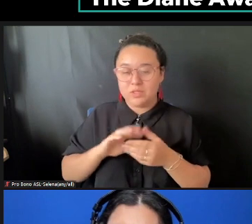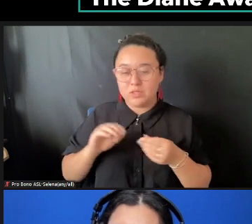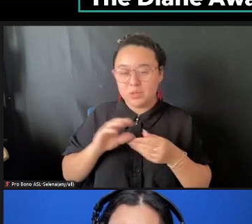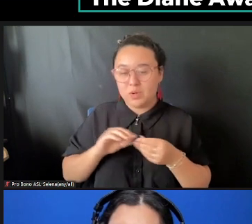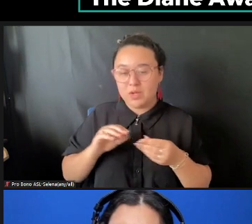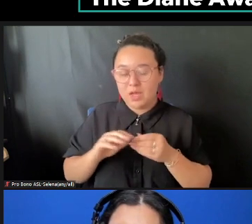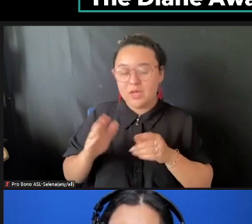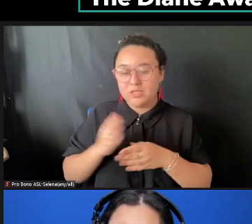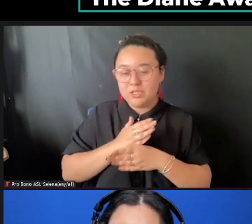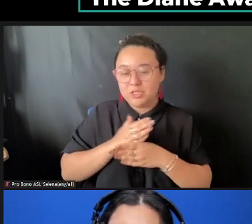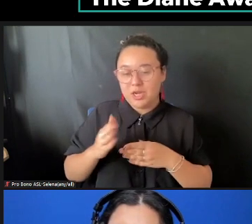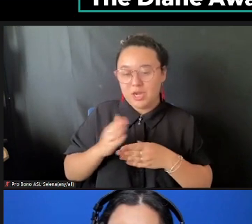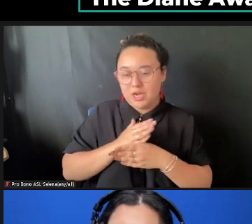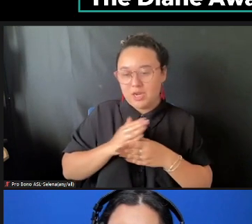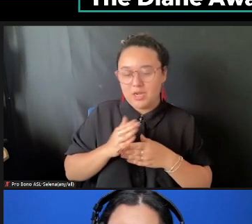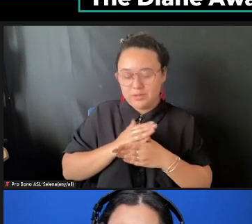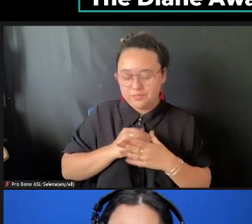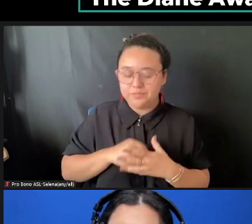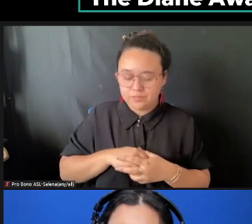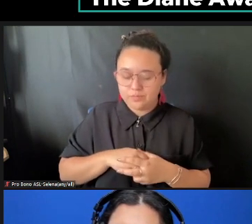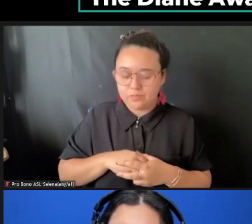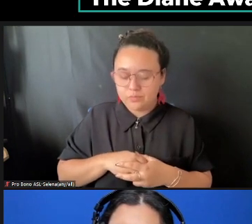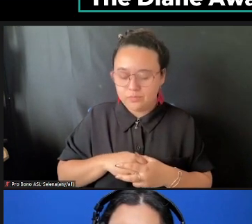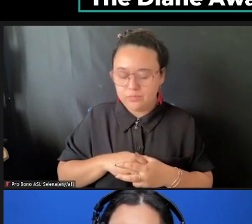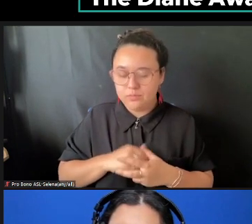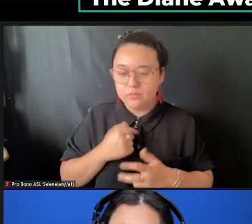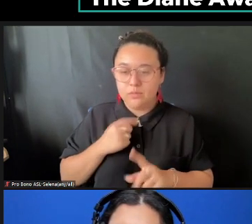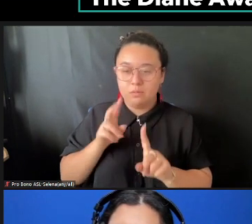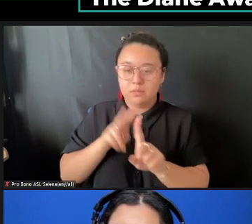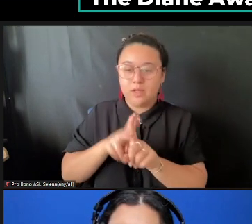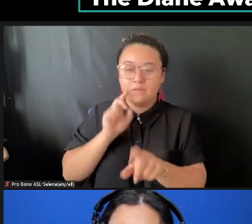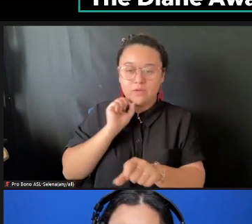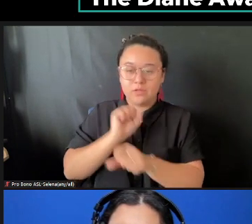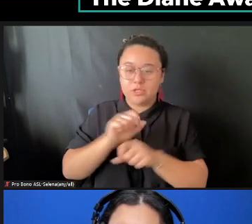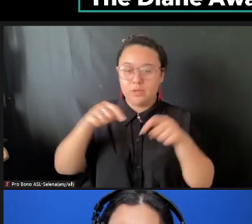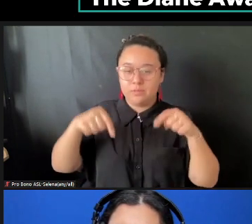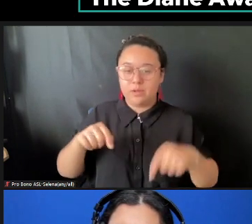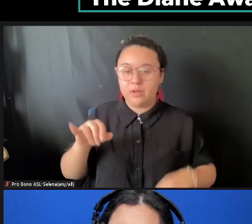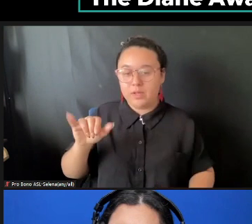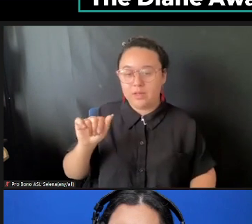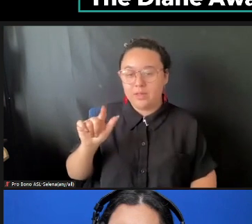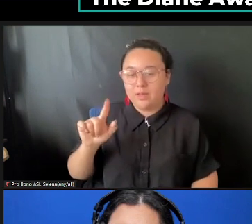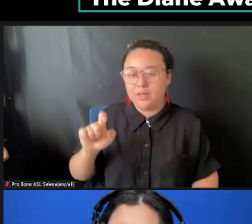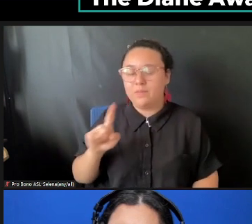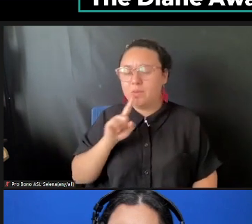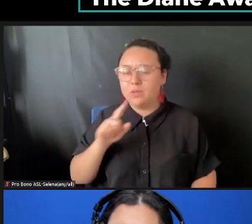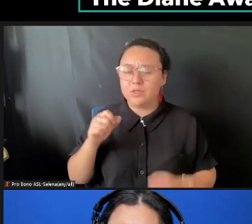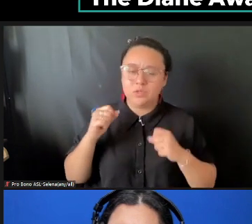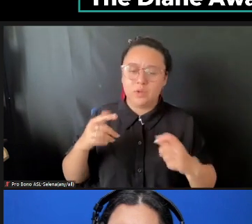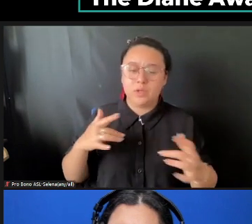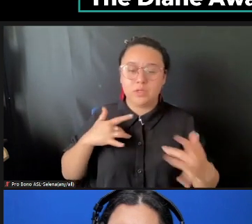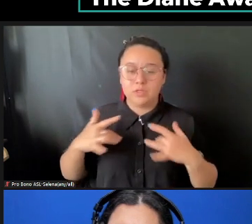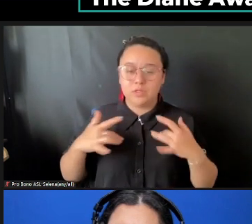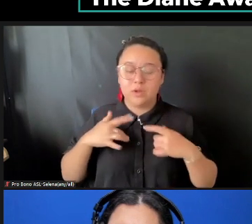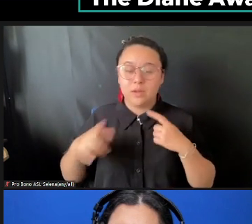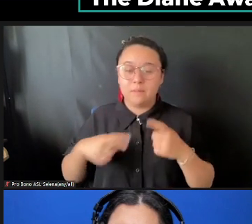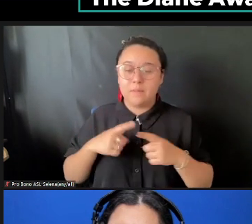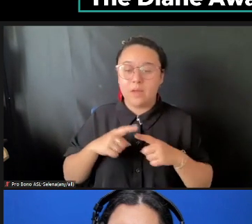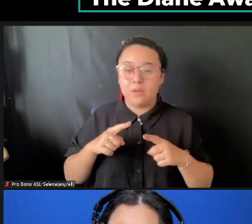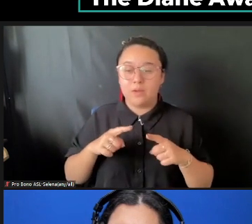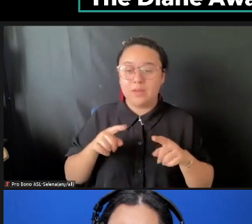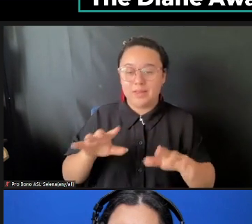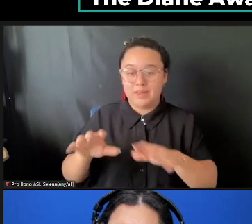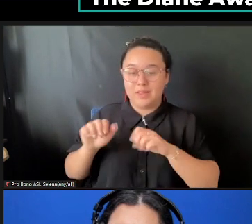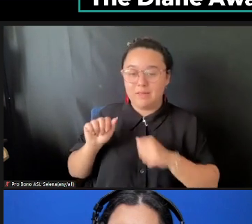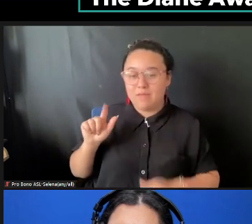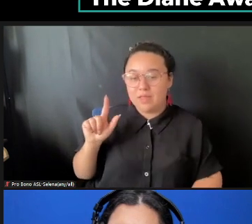I'll share, as I was applying for the job here at Yale, I was very concerned not only about, you know, leaving Los Angeles,